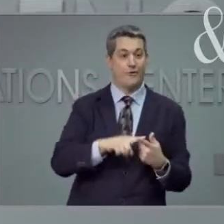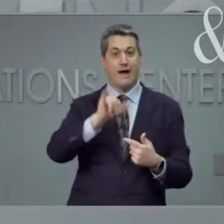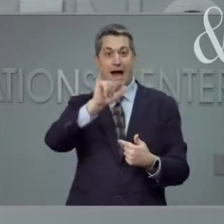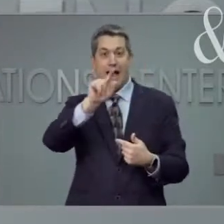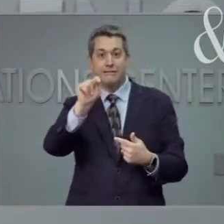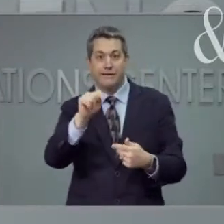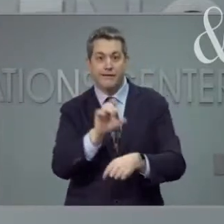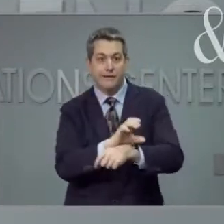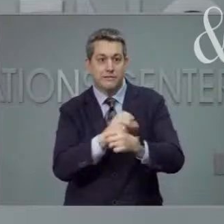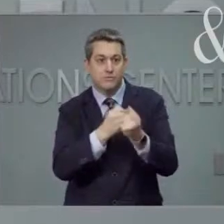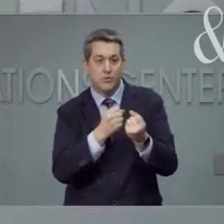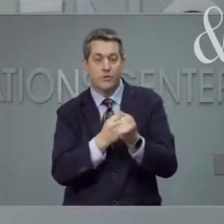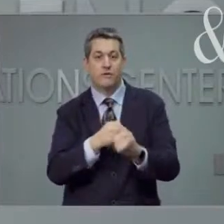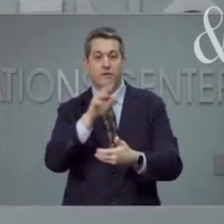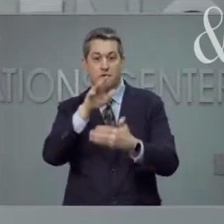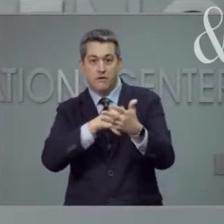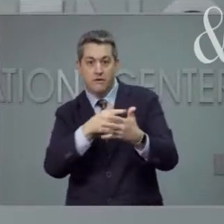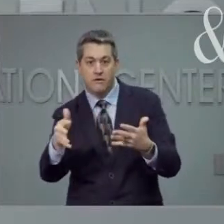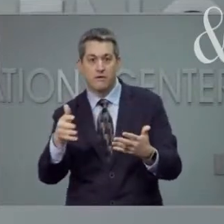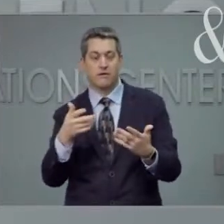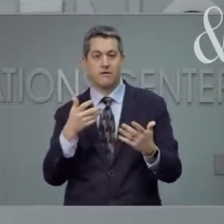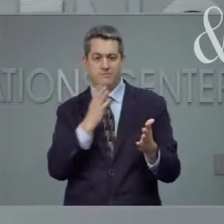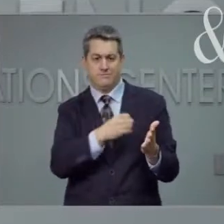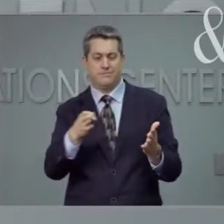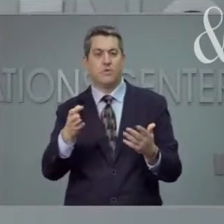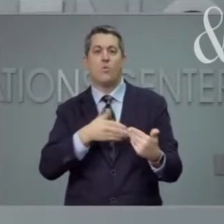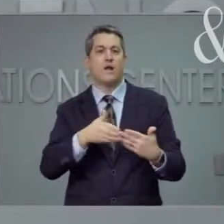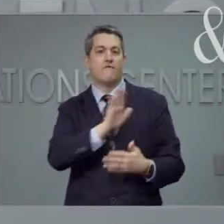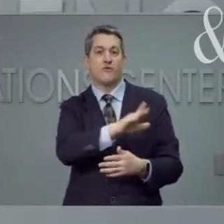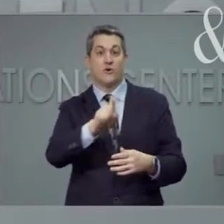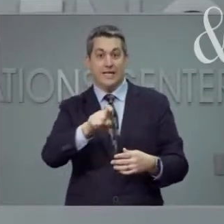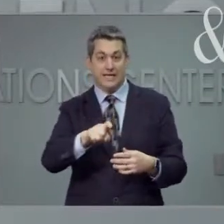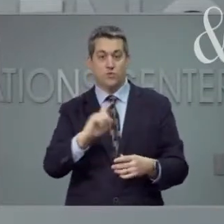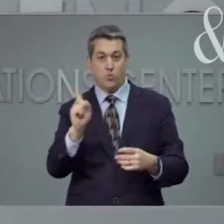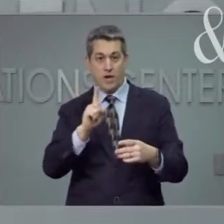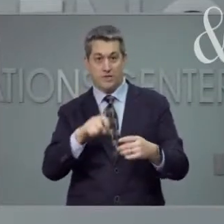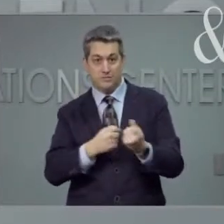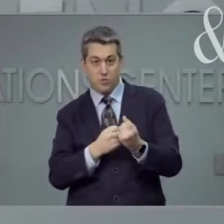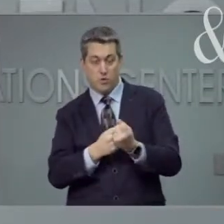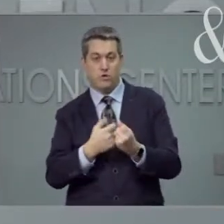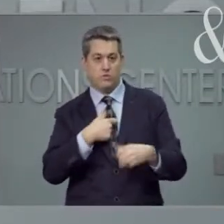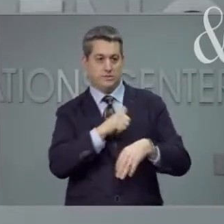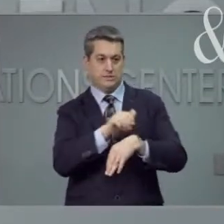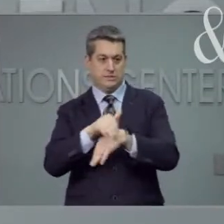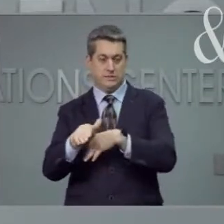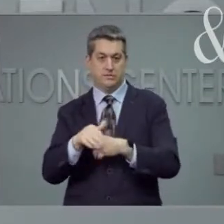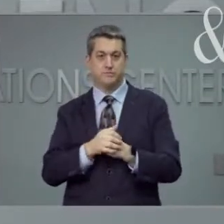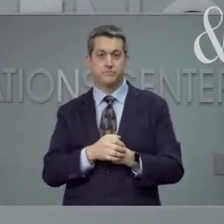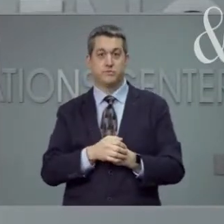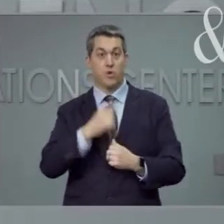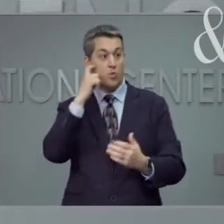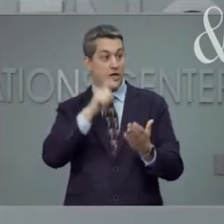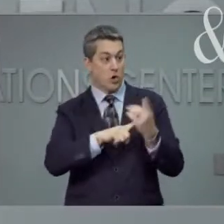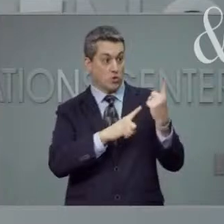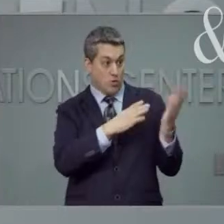logistics. Sometimes that's guidance from us on best practices on how to make sure that we can speed up vaccinations. How do you make sure we